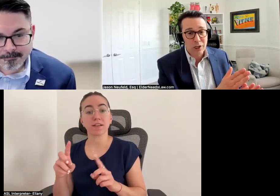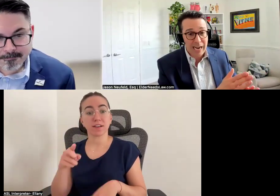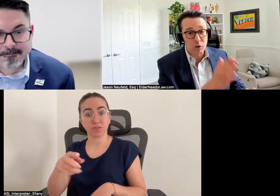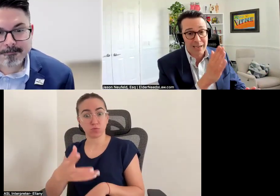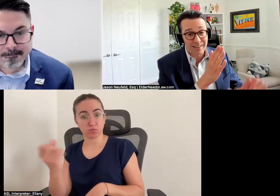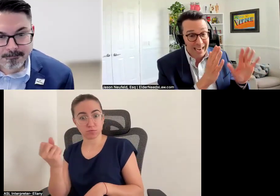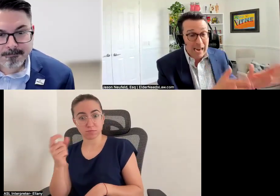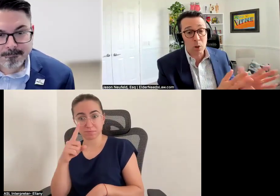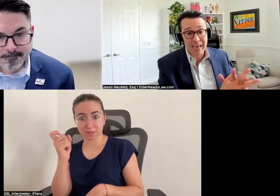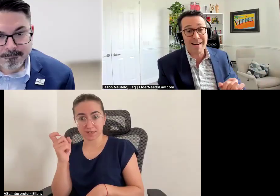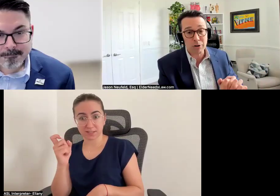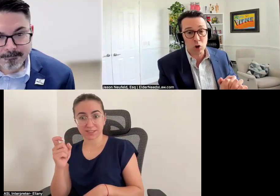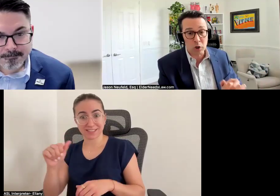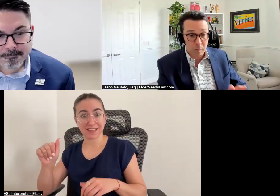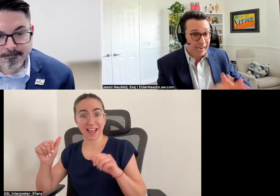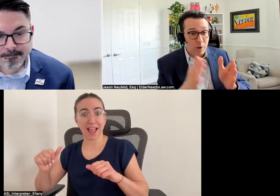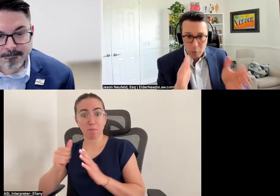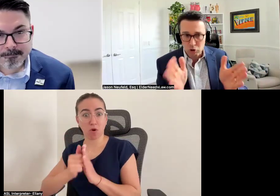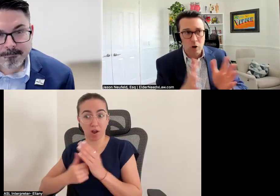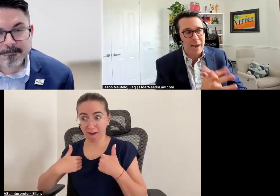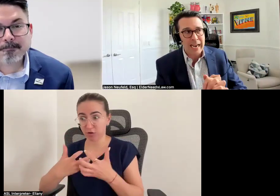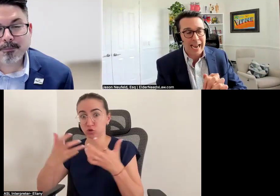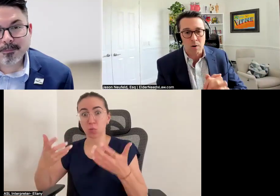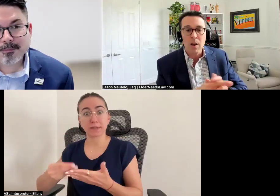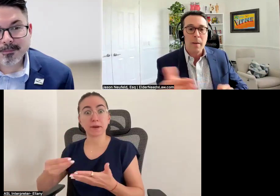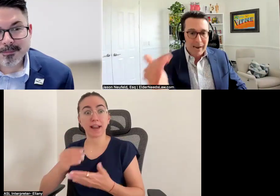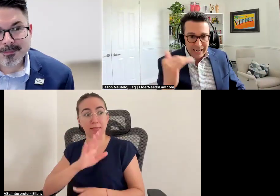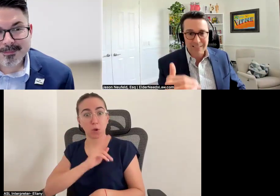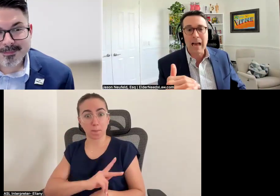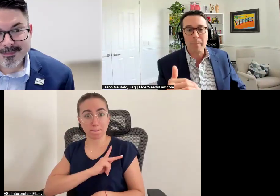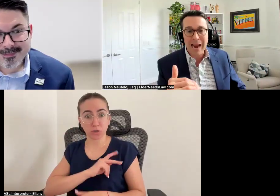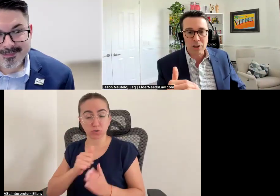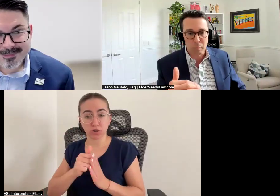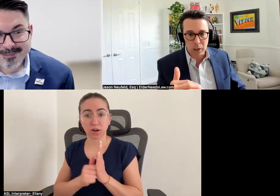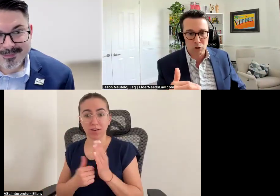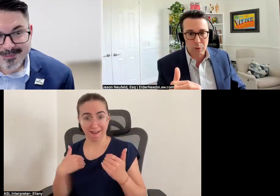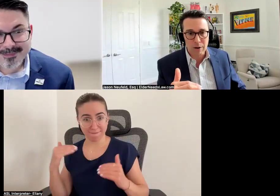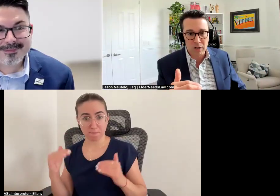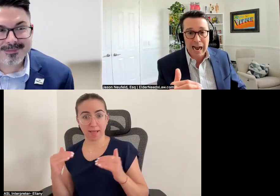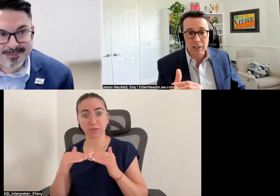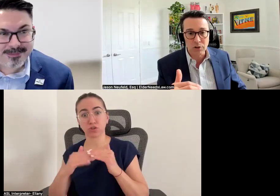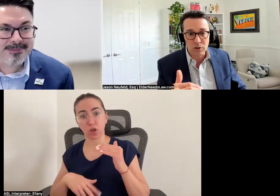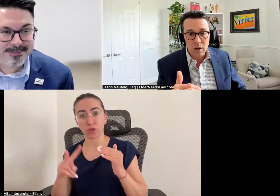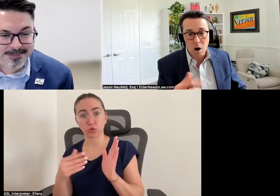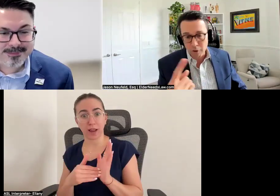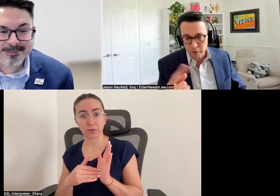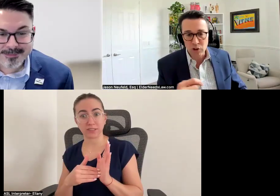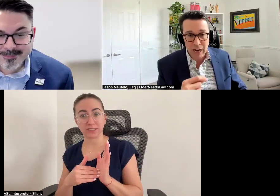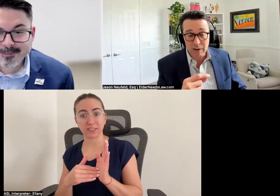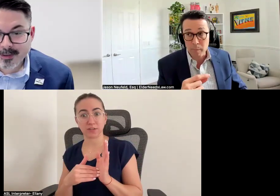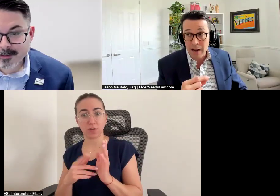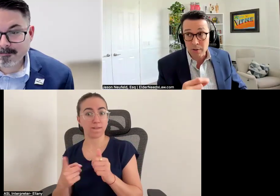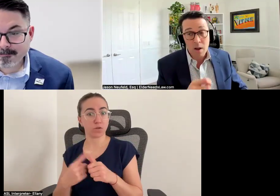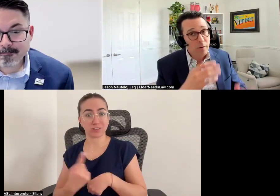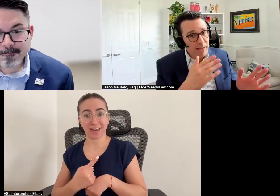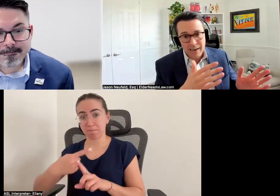away that check is because the ABLE account has too much money and their personal bank account maintains that balance below $2,000 on the first day of